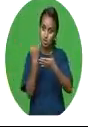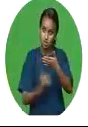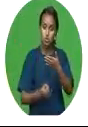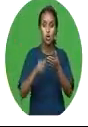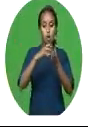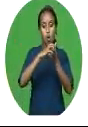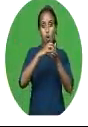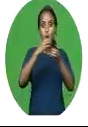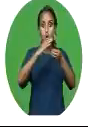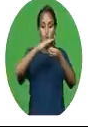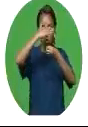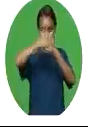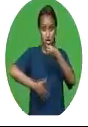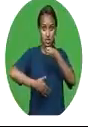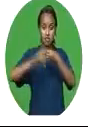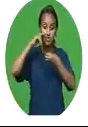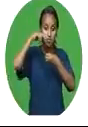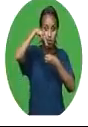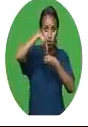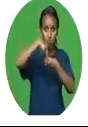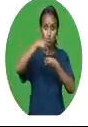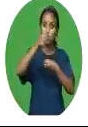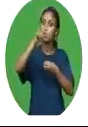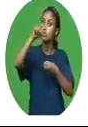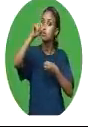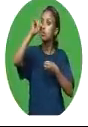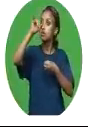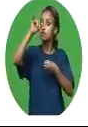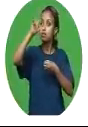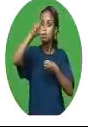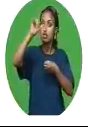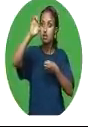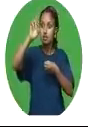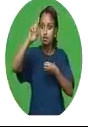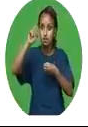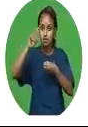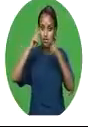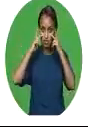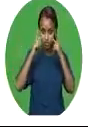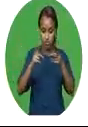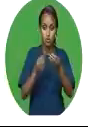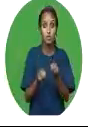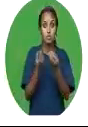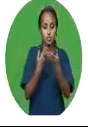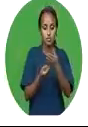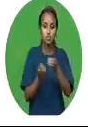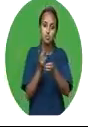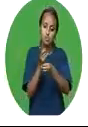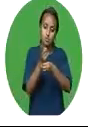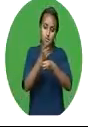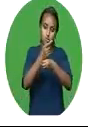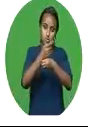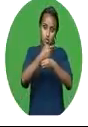auxiliary views of the inclined surface. On the top view, number of the edges in the clockwise